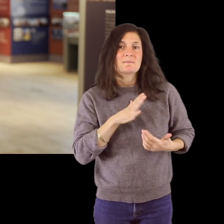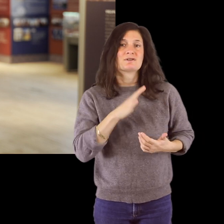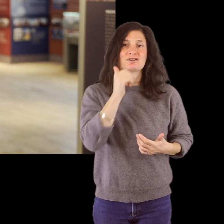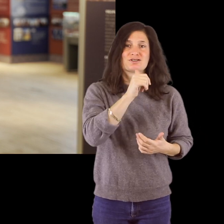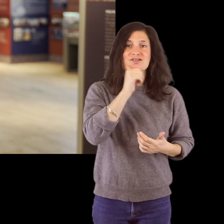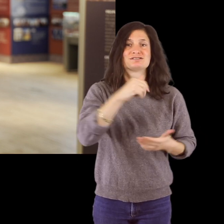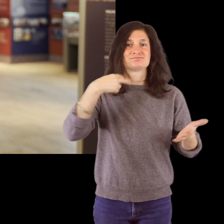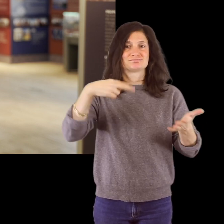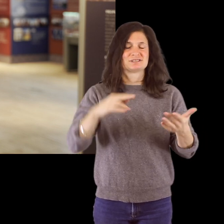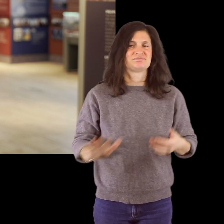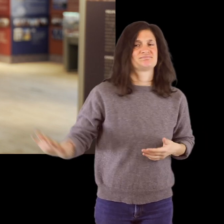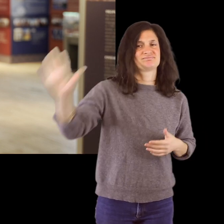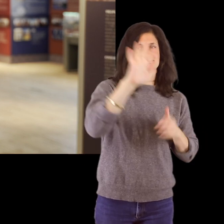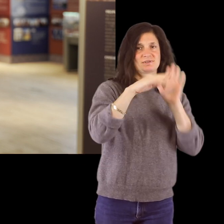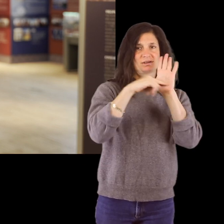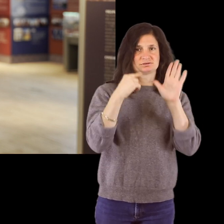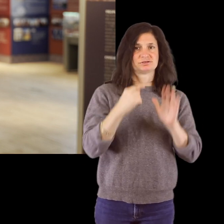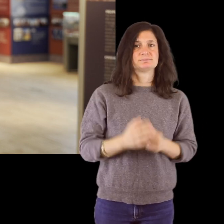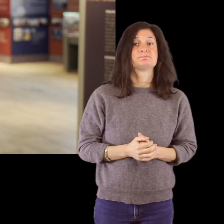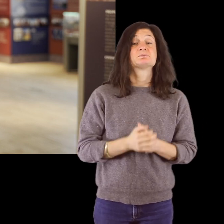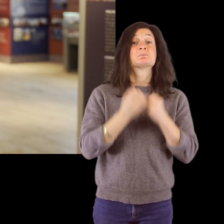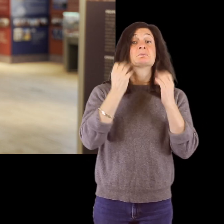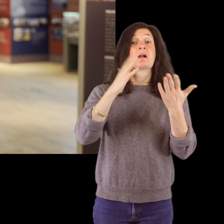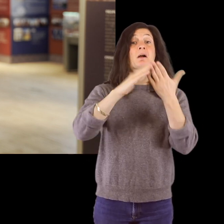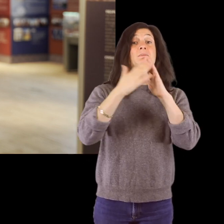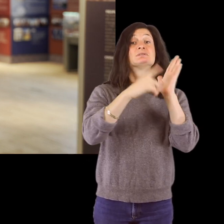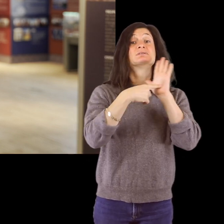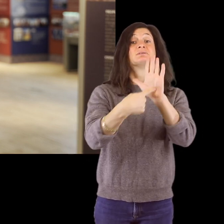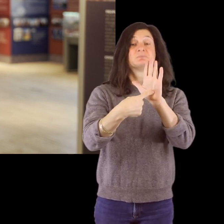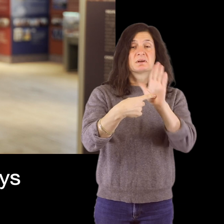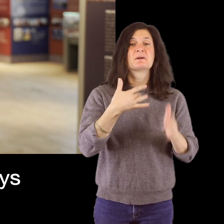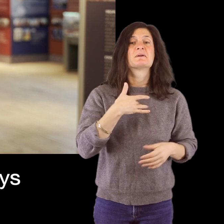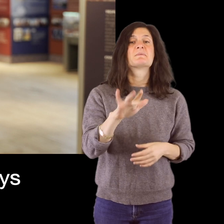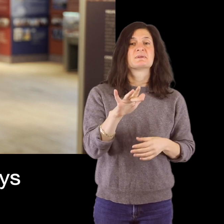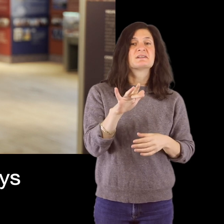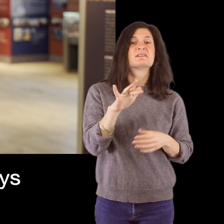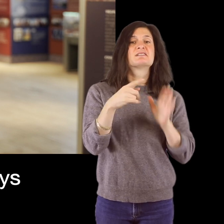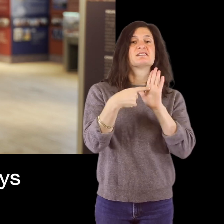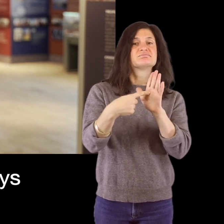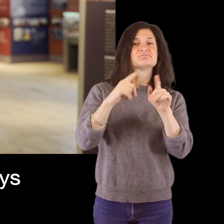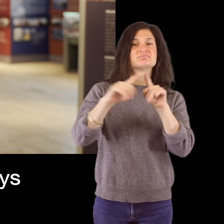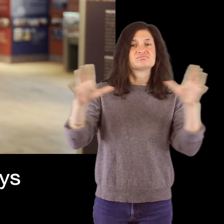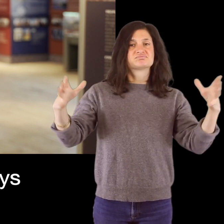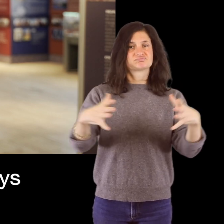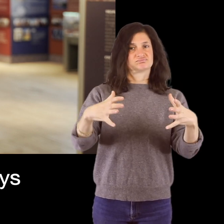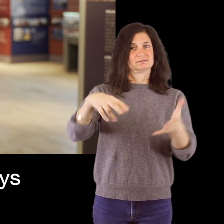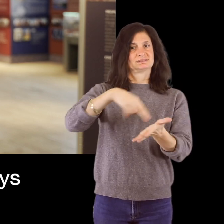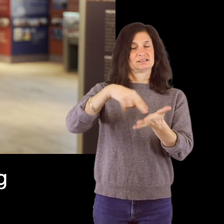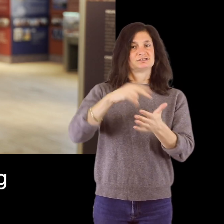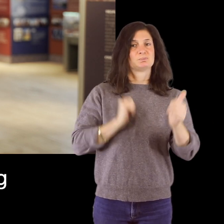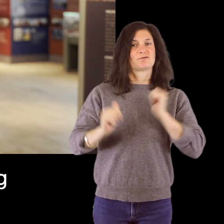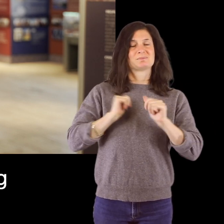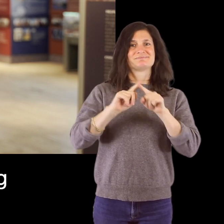much more likely to be practised by girls and young women across Ulster. Many of the community displays undertaken will